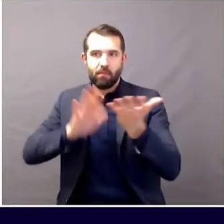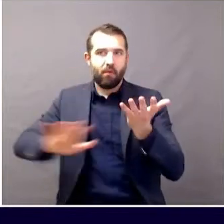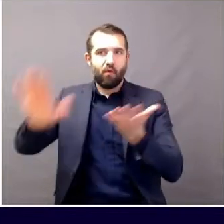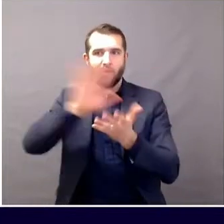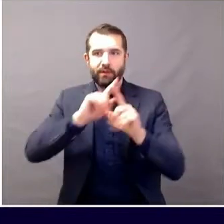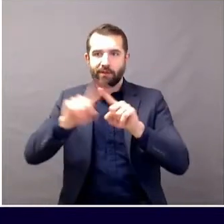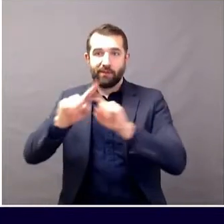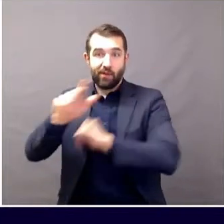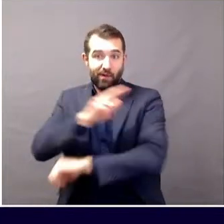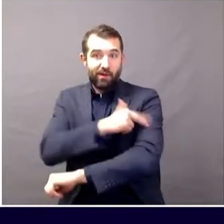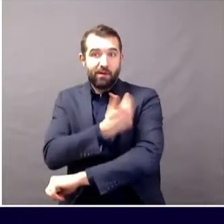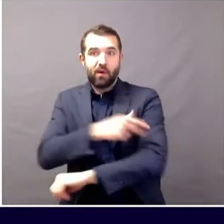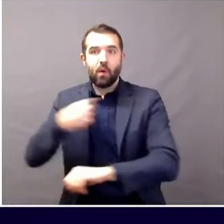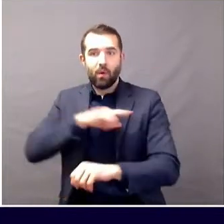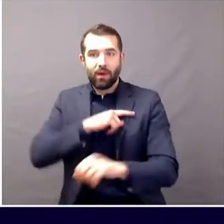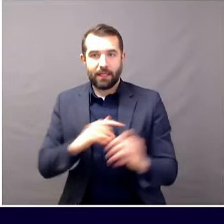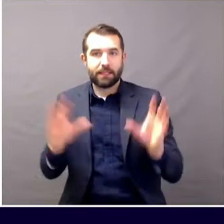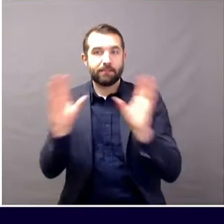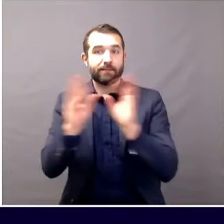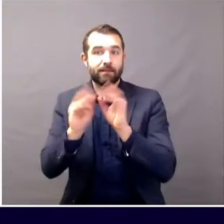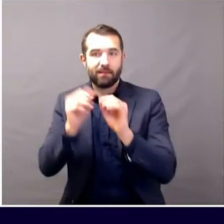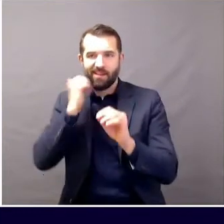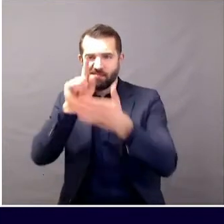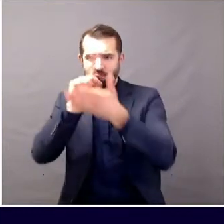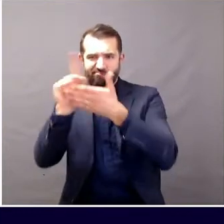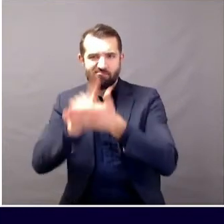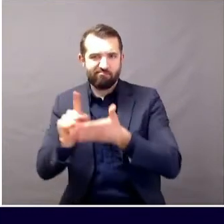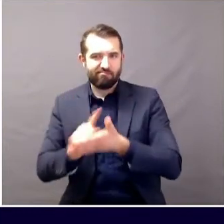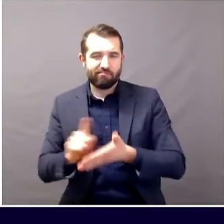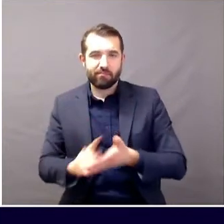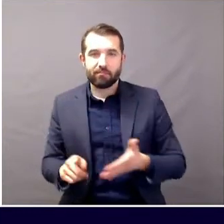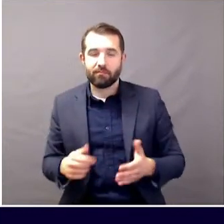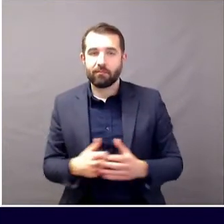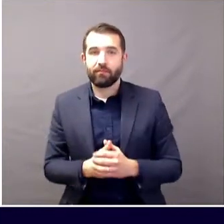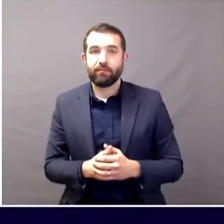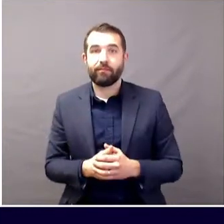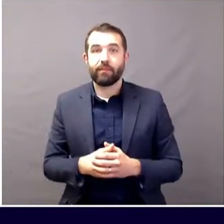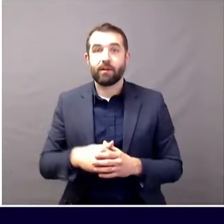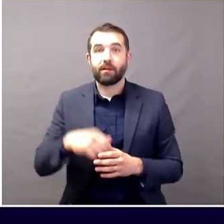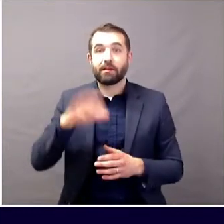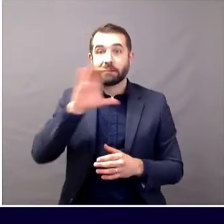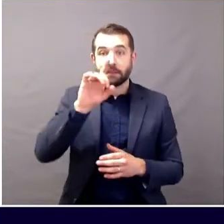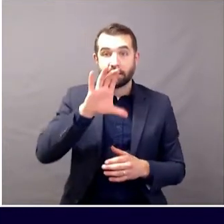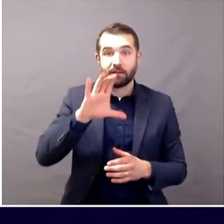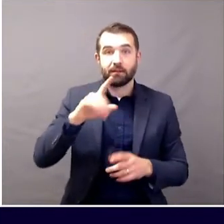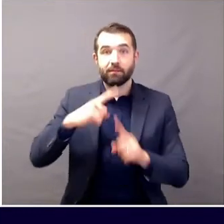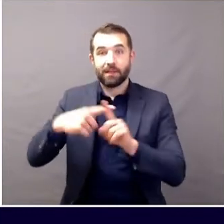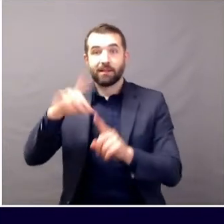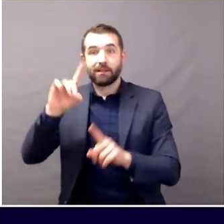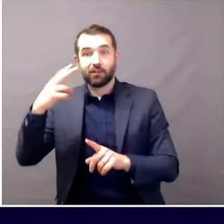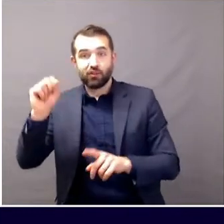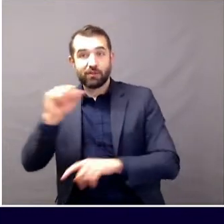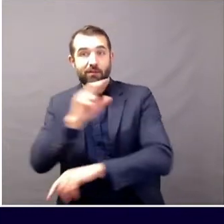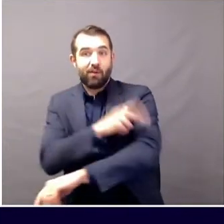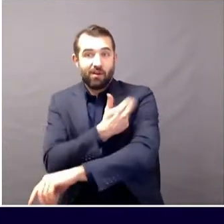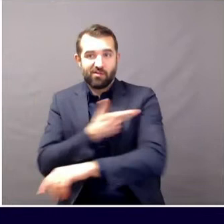week across all of the staff at Maine CDC, Maine DHHS. Hospitals are fully aware of and have seen the same data on